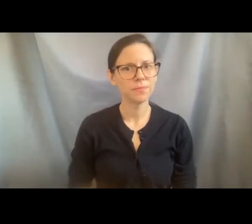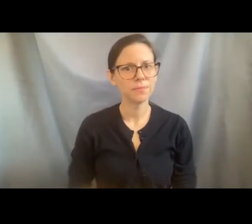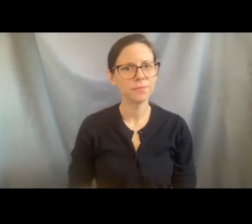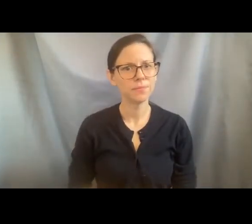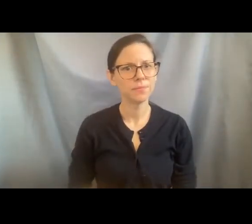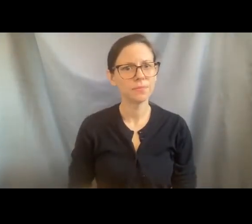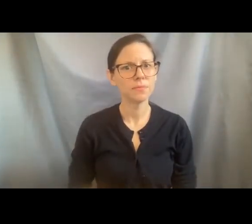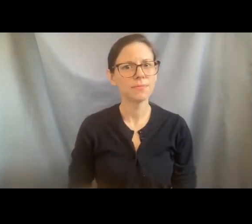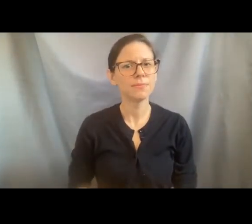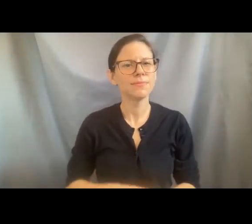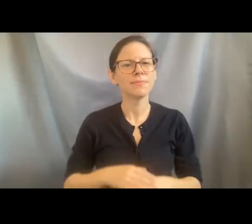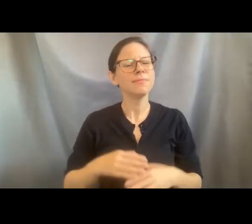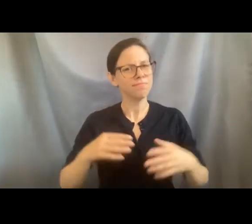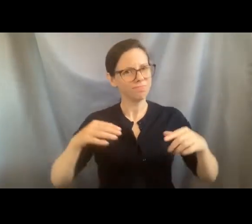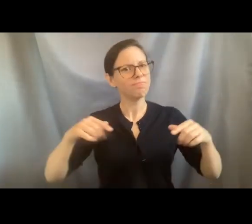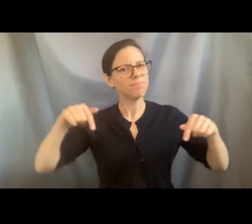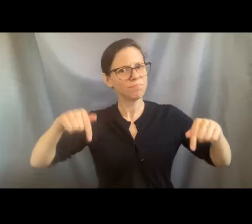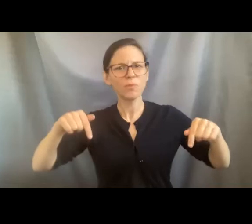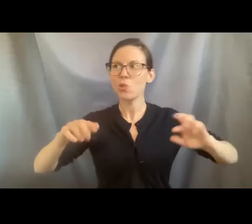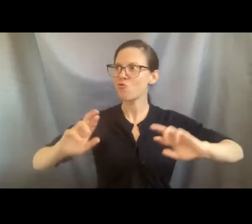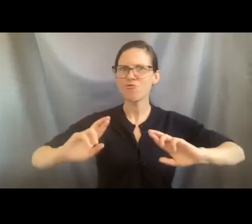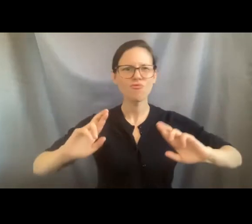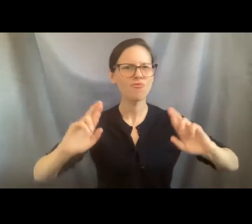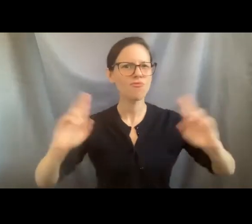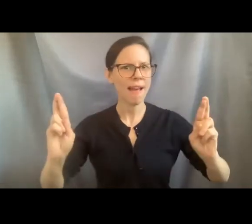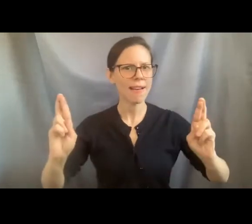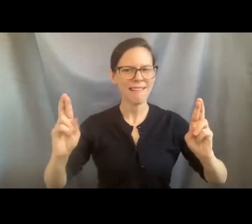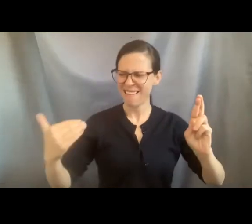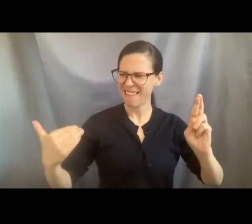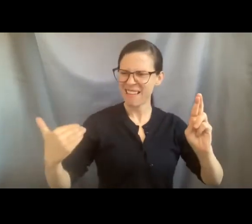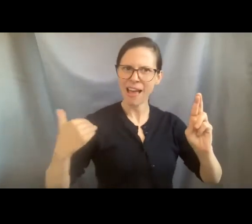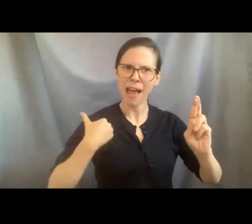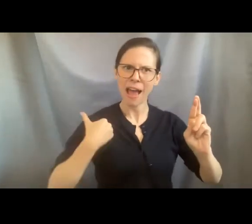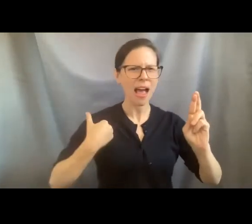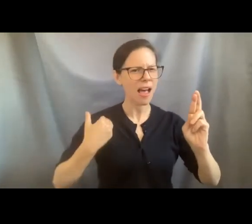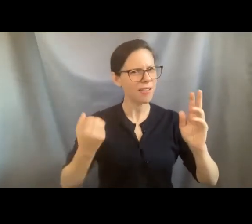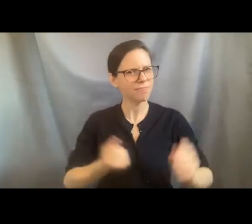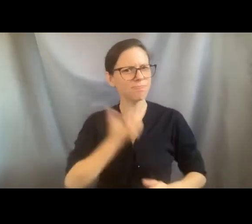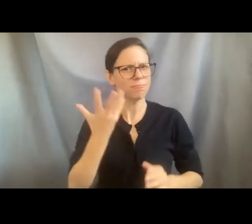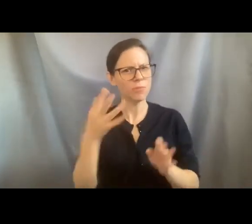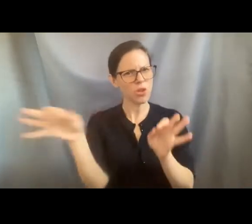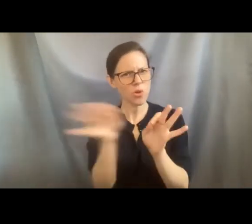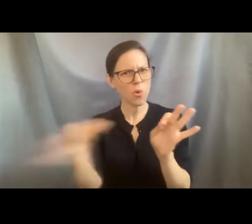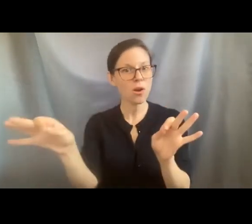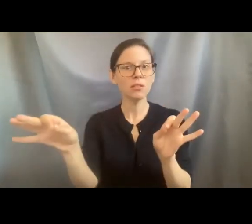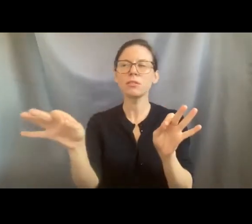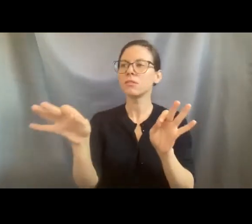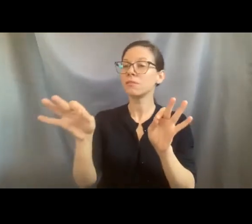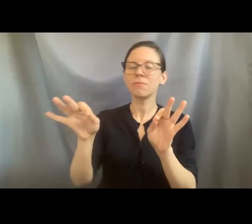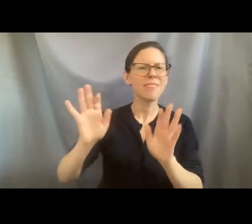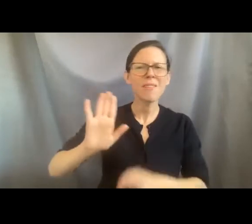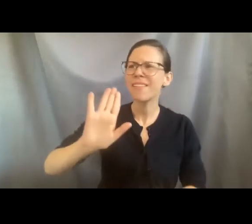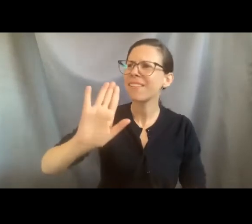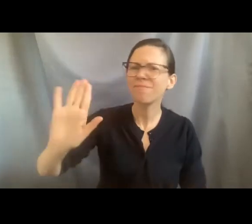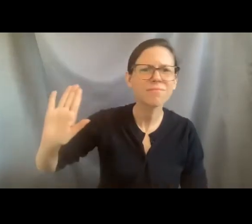And while we are ready and equipped with these words that come from impassioned stories,